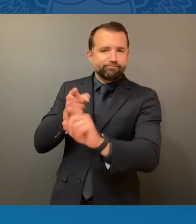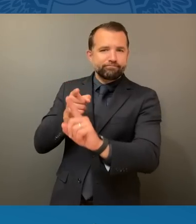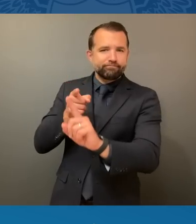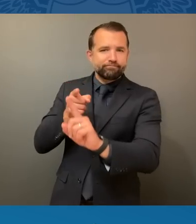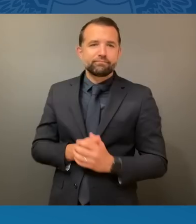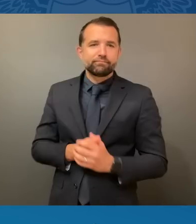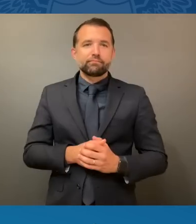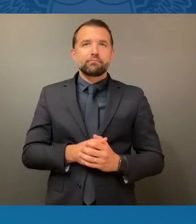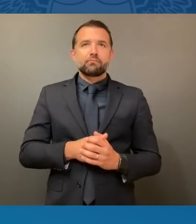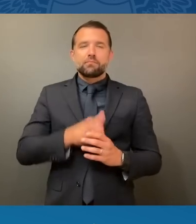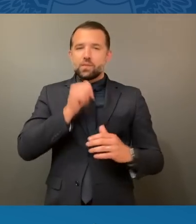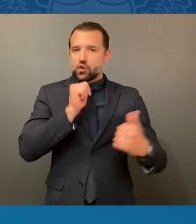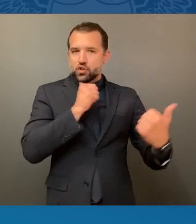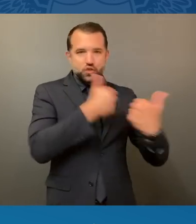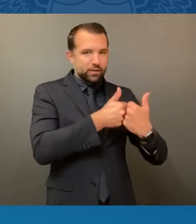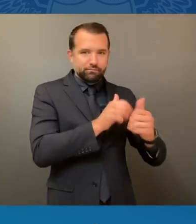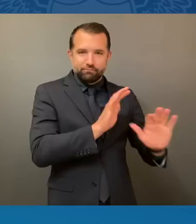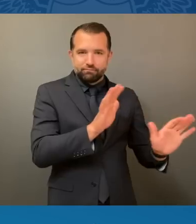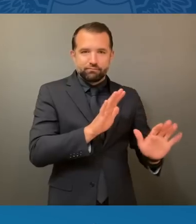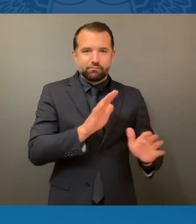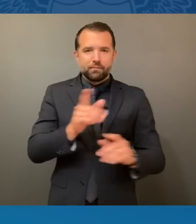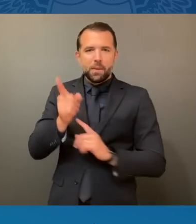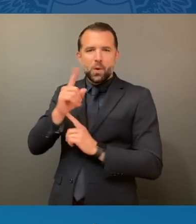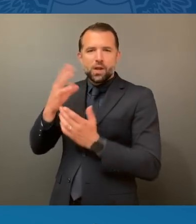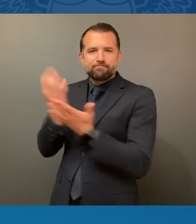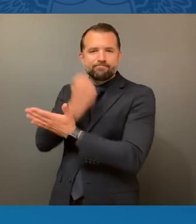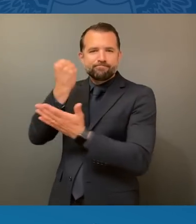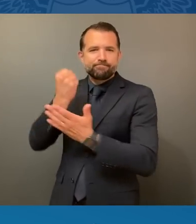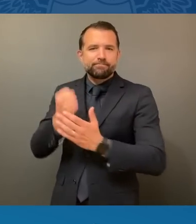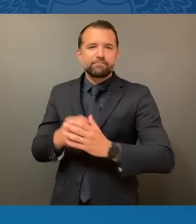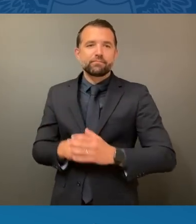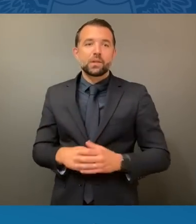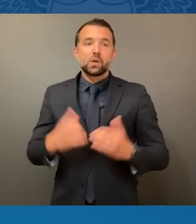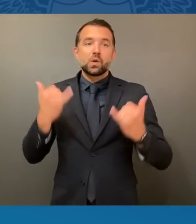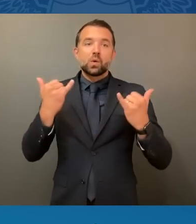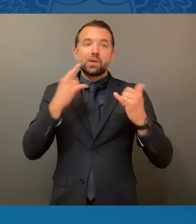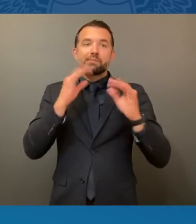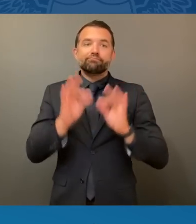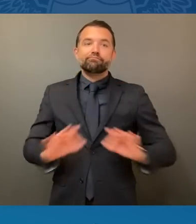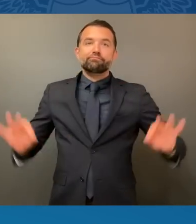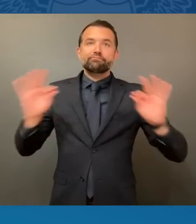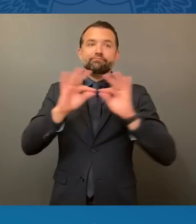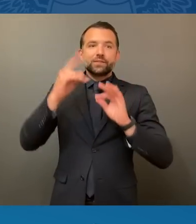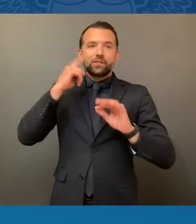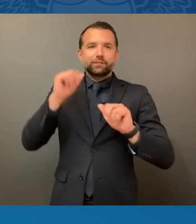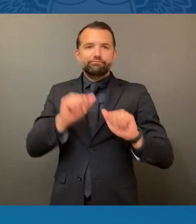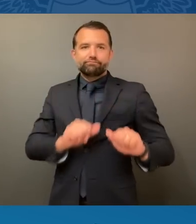today, we look through that lens to find hope